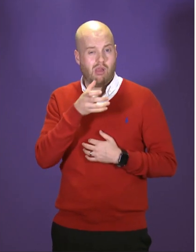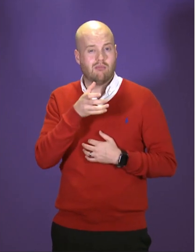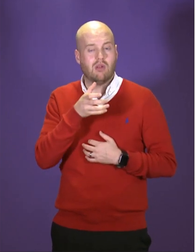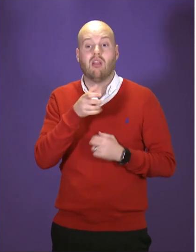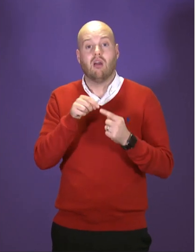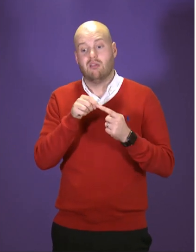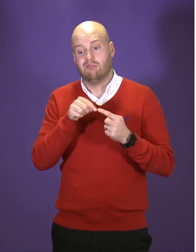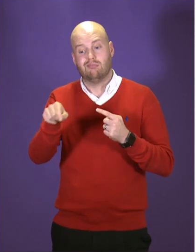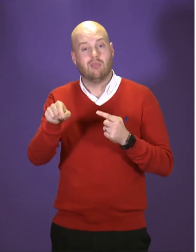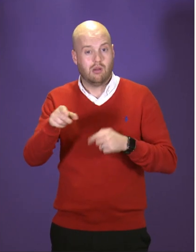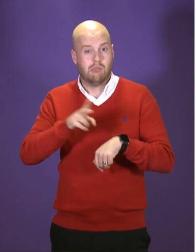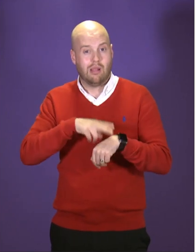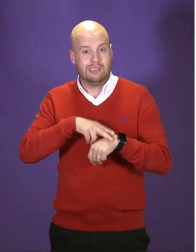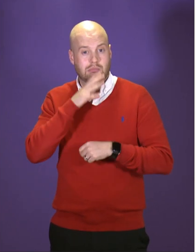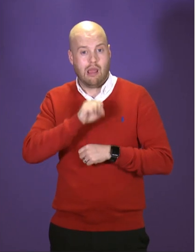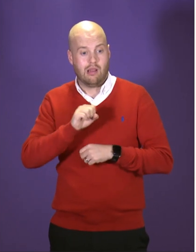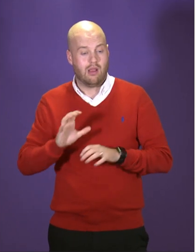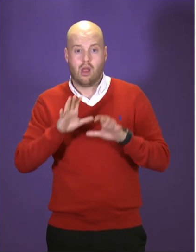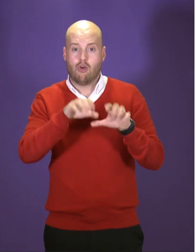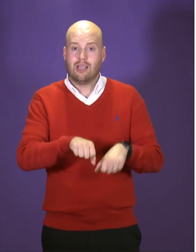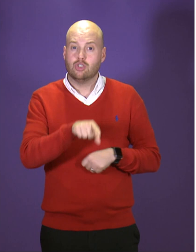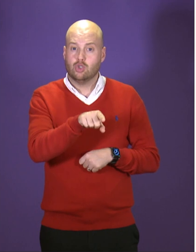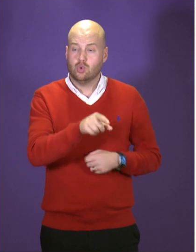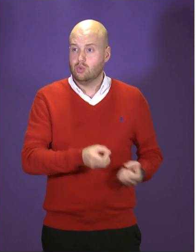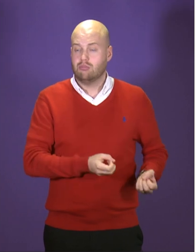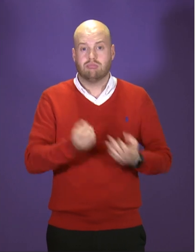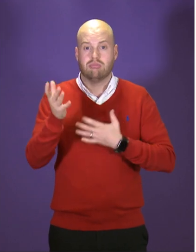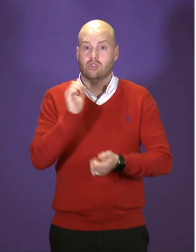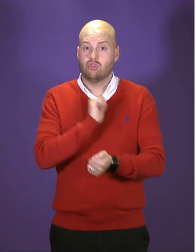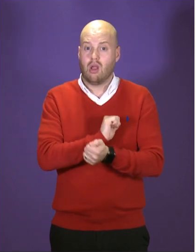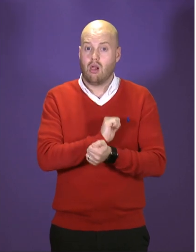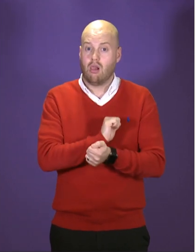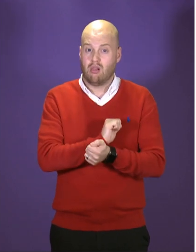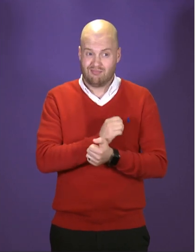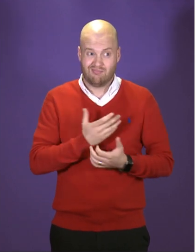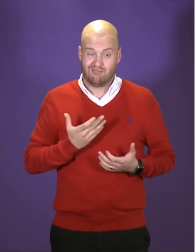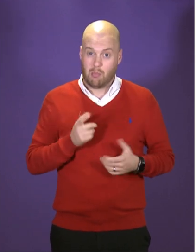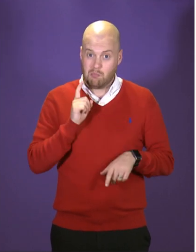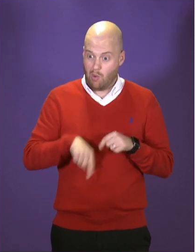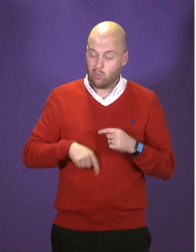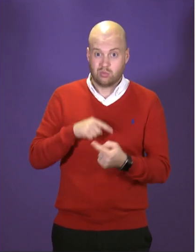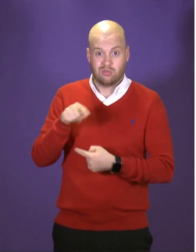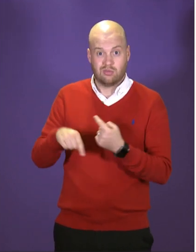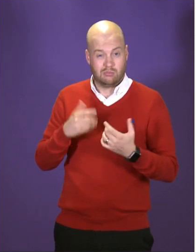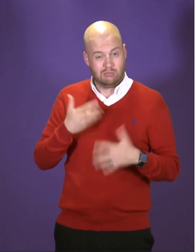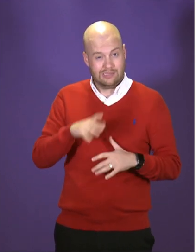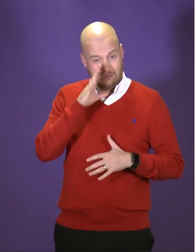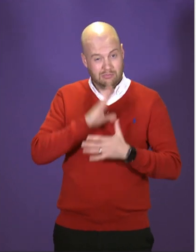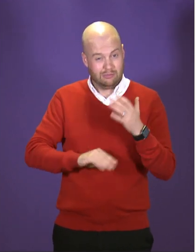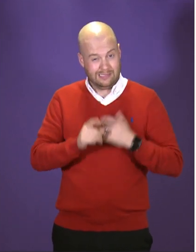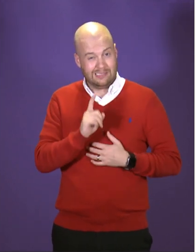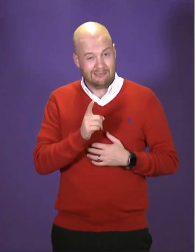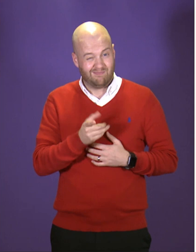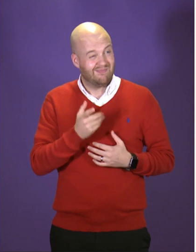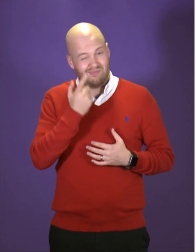there's a policeman who's finally sort of arresting you and throwing you into jail. This is, you know, for most disenfranchised and